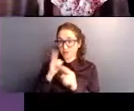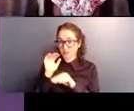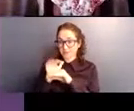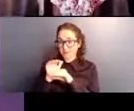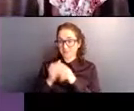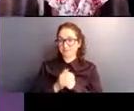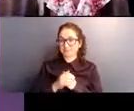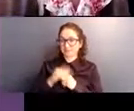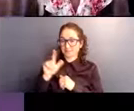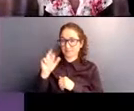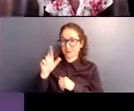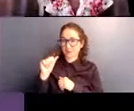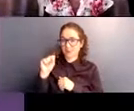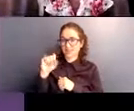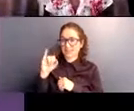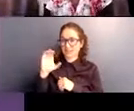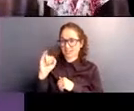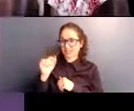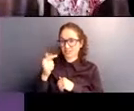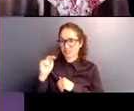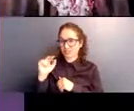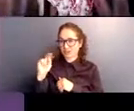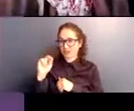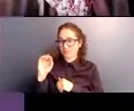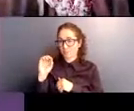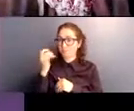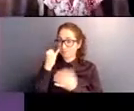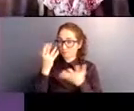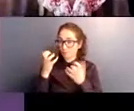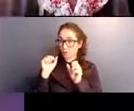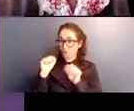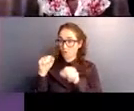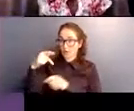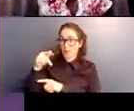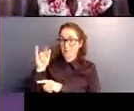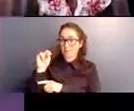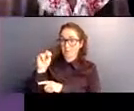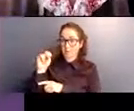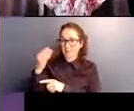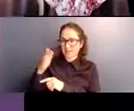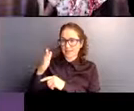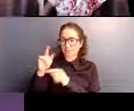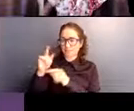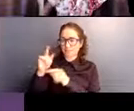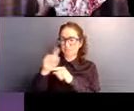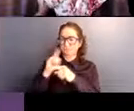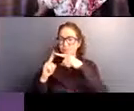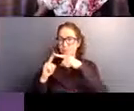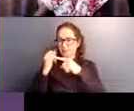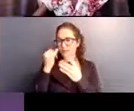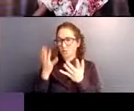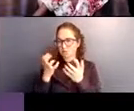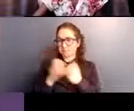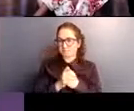Miss Laura Cicignano. You can pin Laura in the participants tab if you'd like.